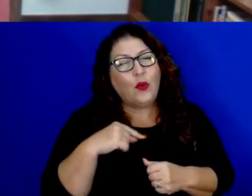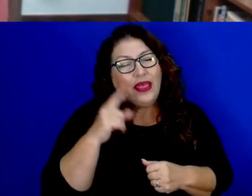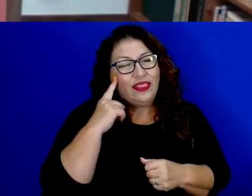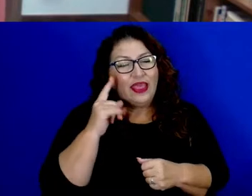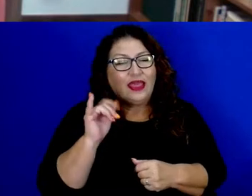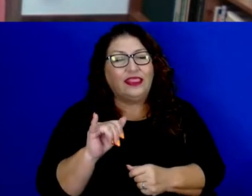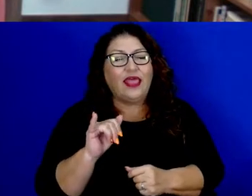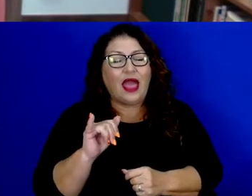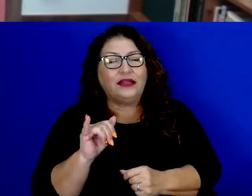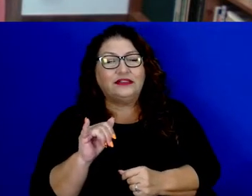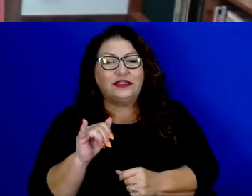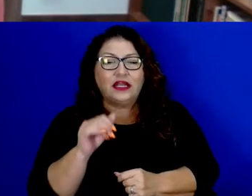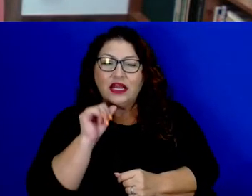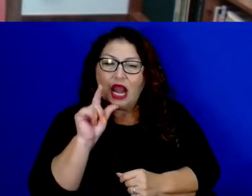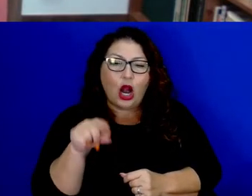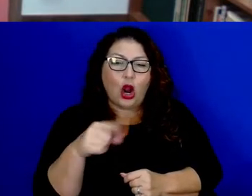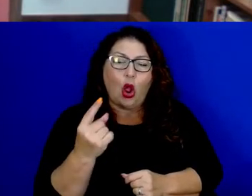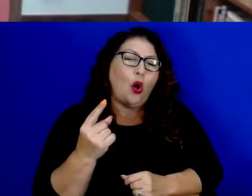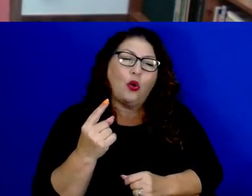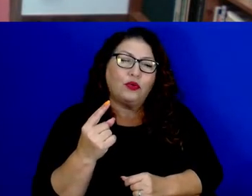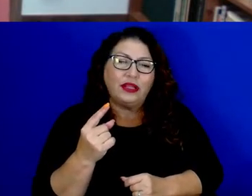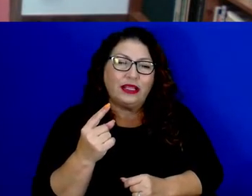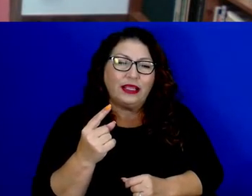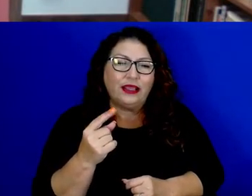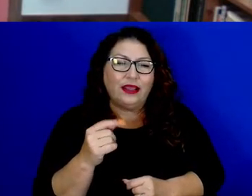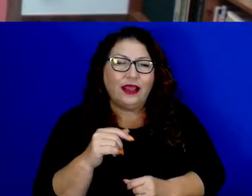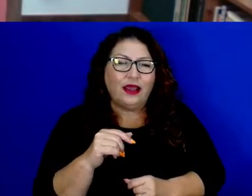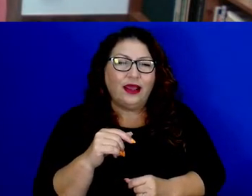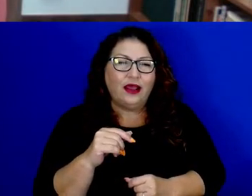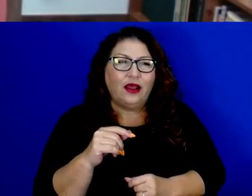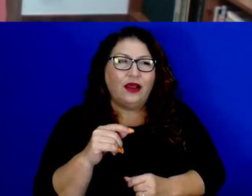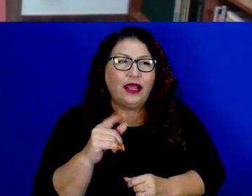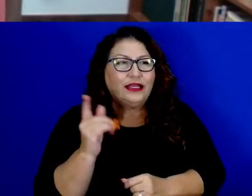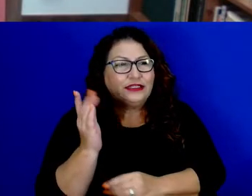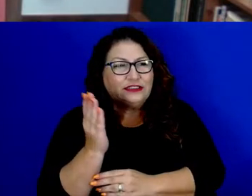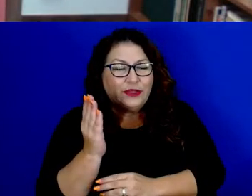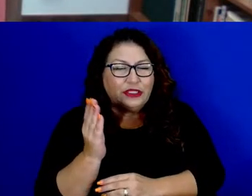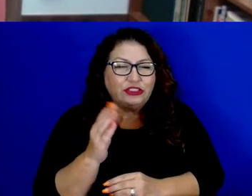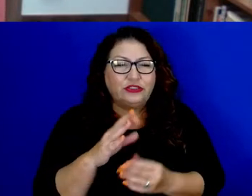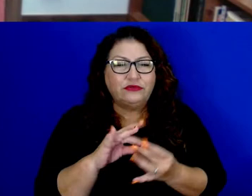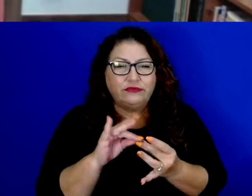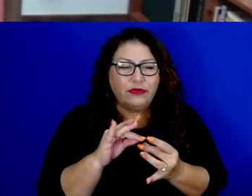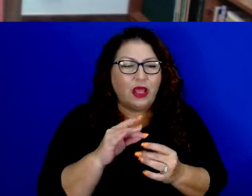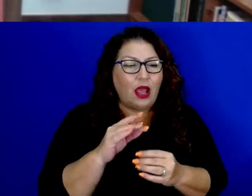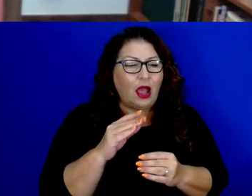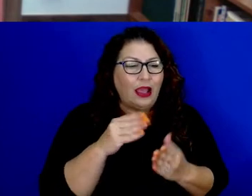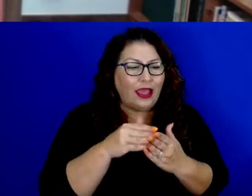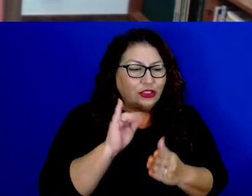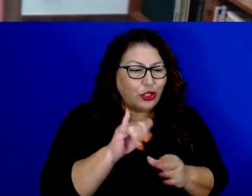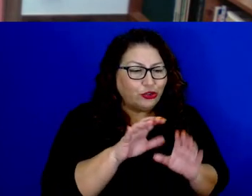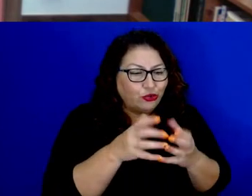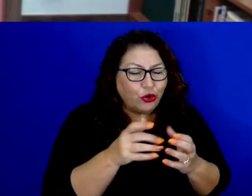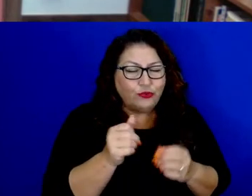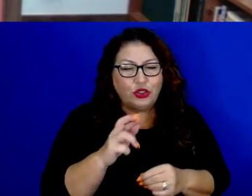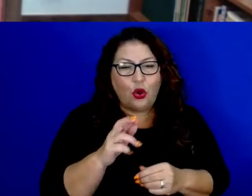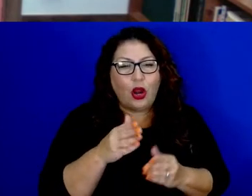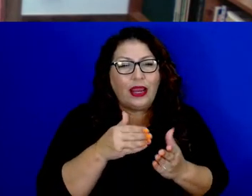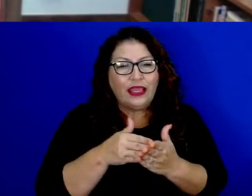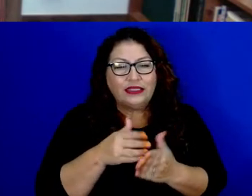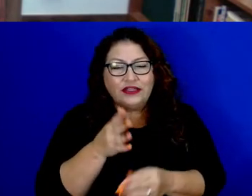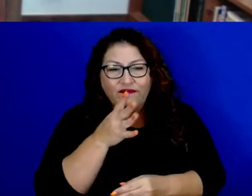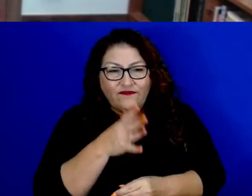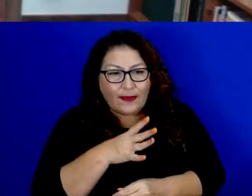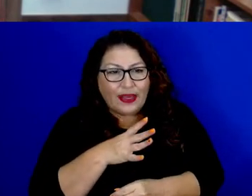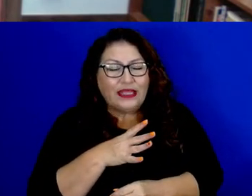only encourages a kind of hate speech and against these groups or against feminism or women, but also